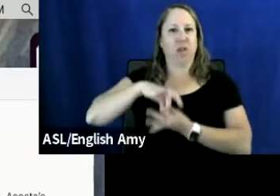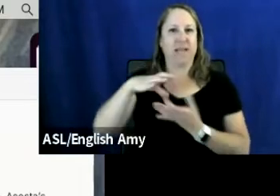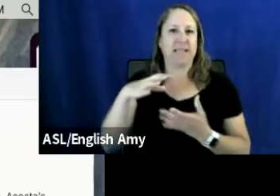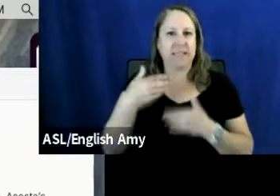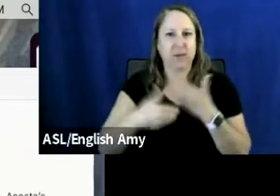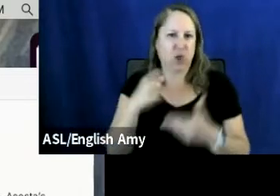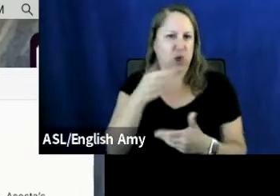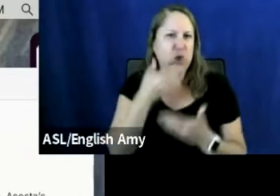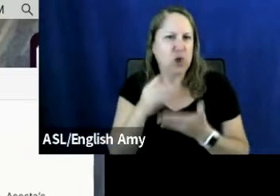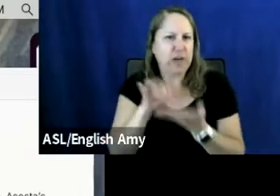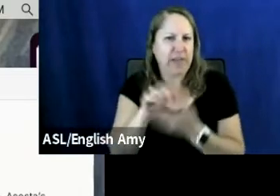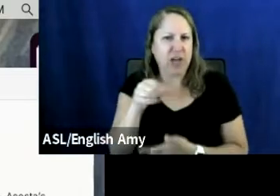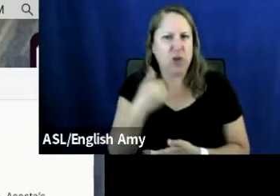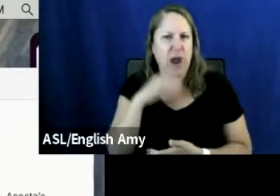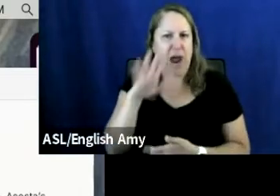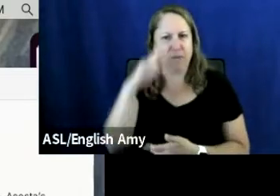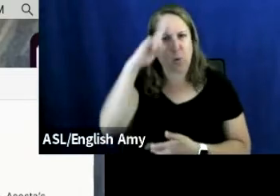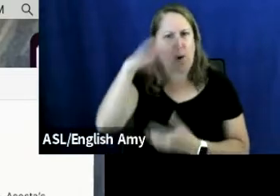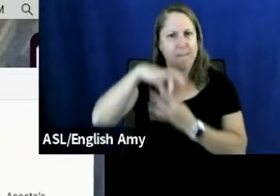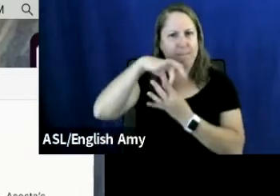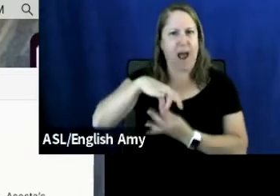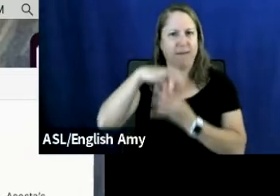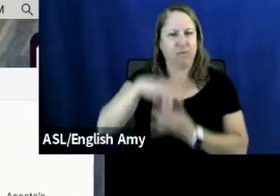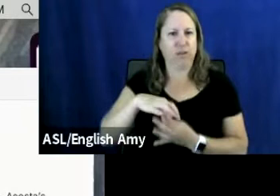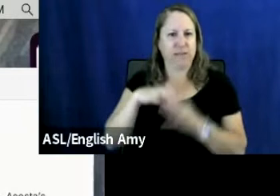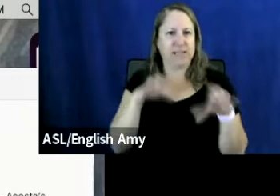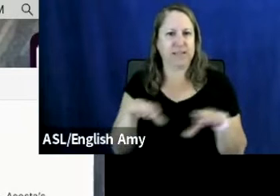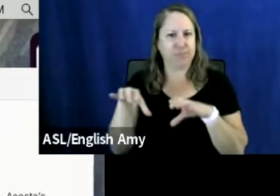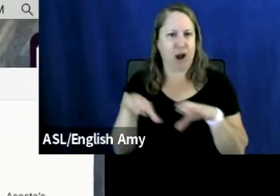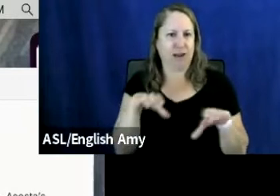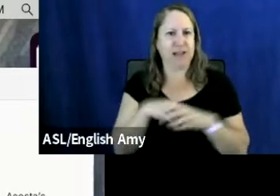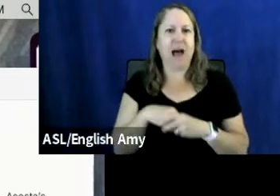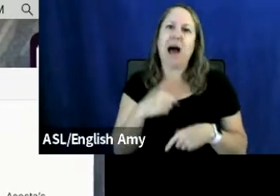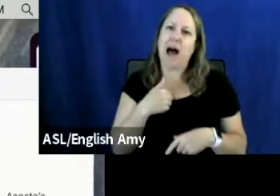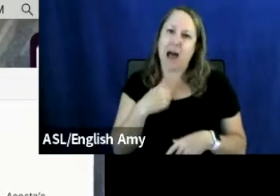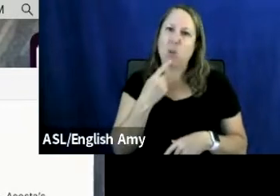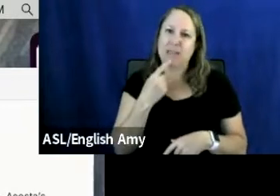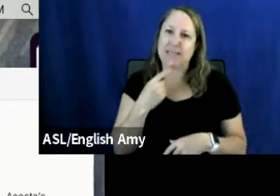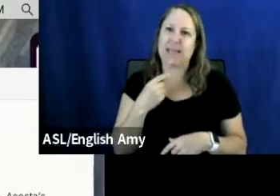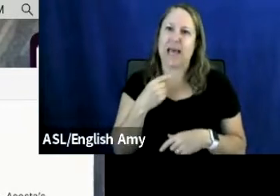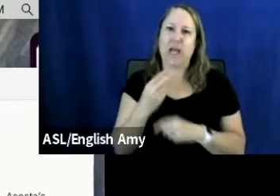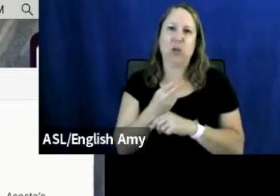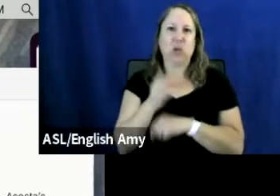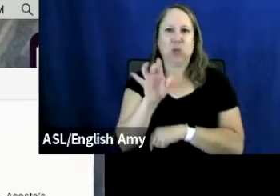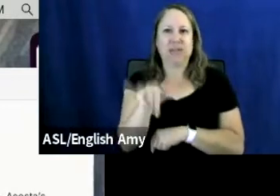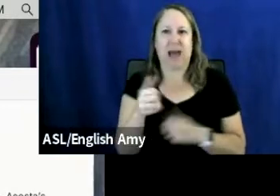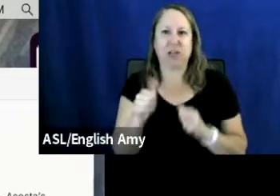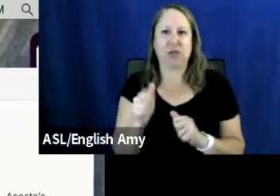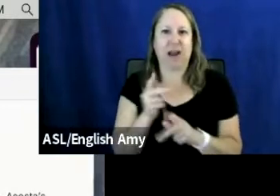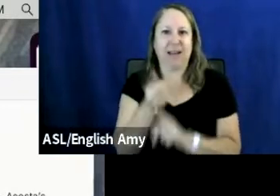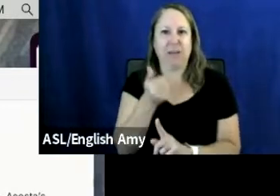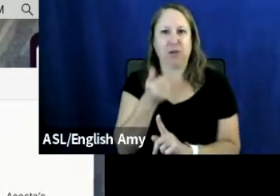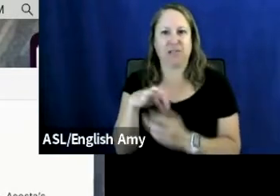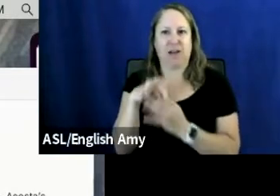got your mindfulness practices that you like to do. And so I'd say like tapping into that and like trying to stay as grounded and present as